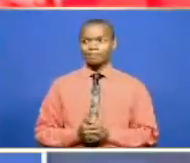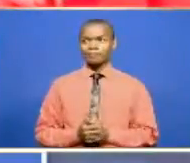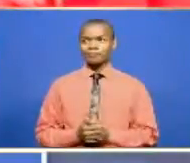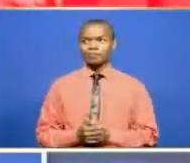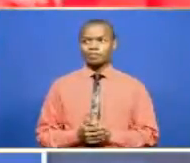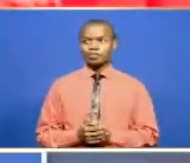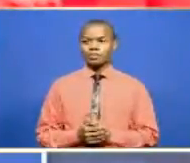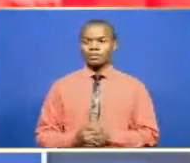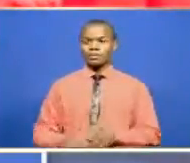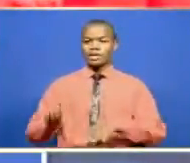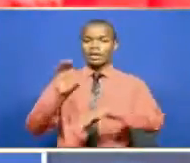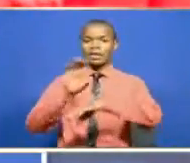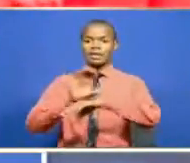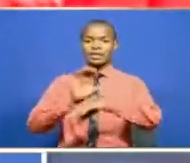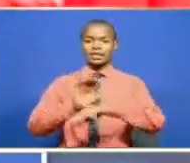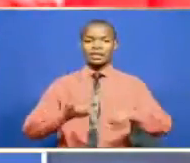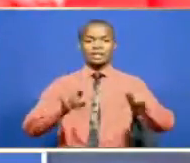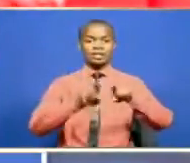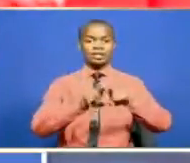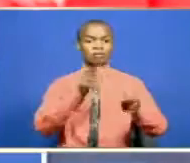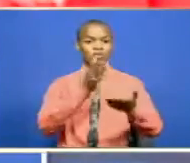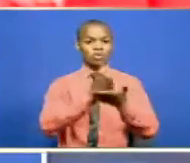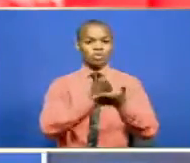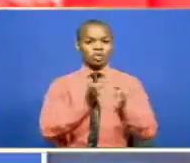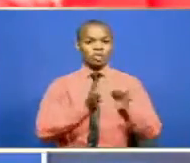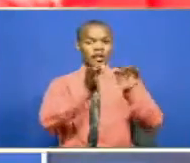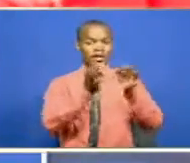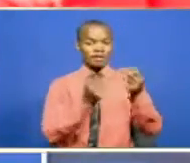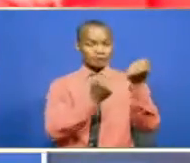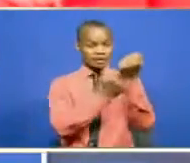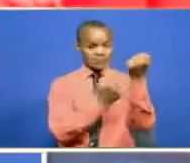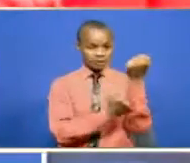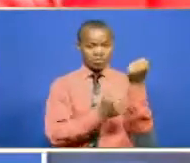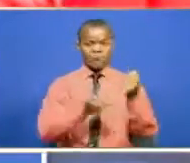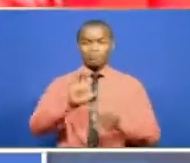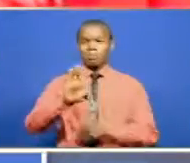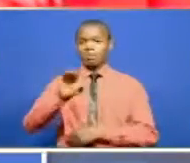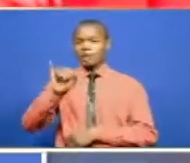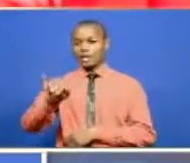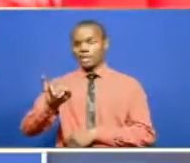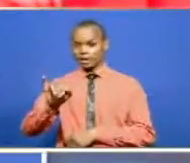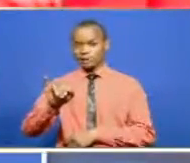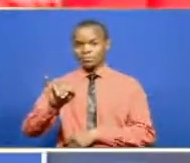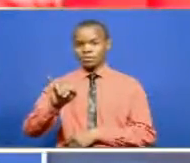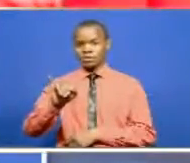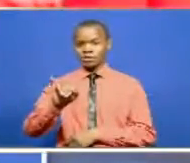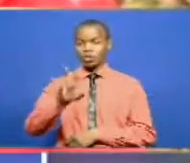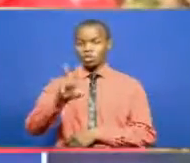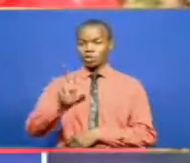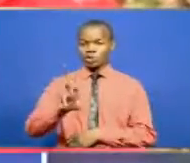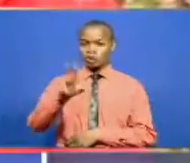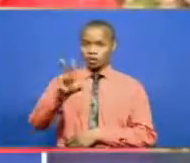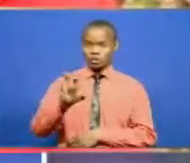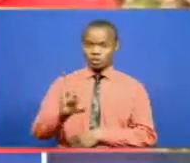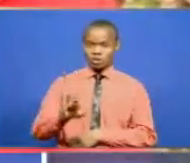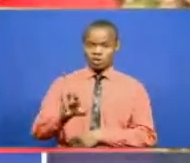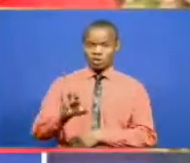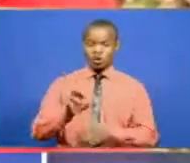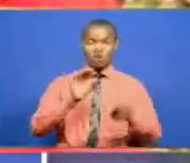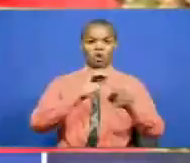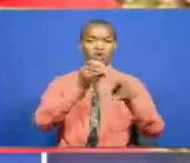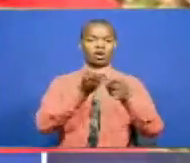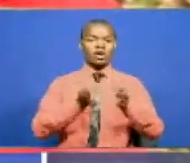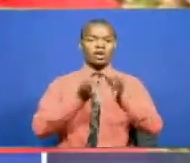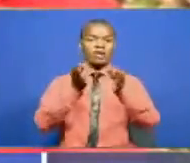The church has remained tight-lipped on whether it will support the Building Bridges Constitutional Amendments 2020 proposals or it